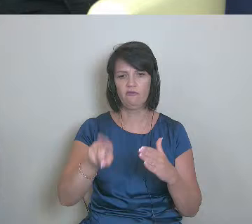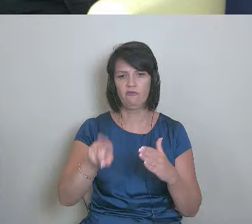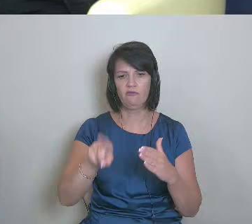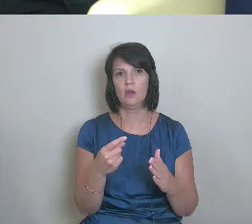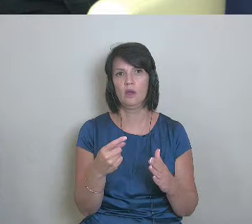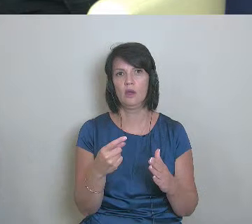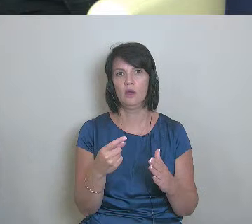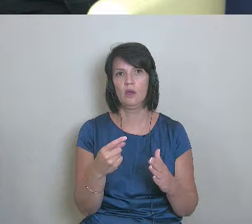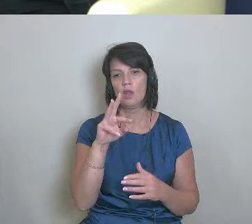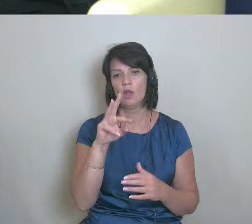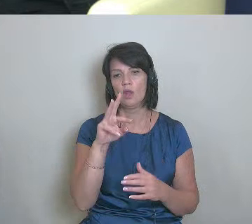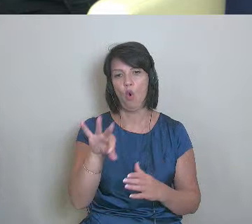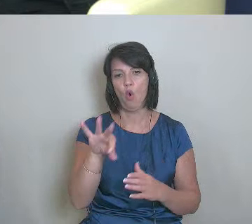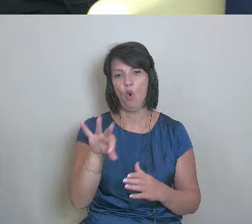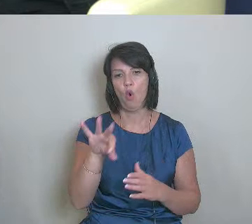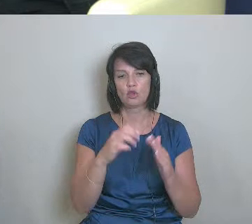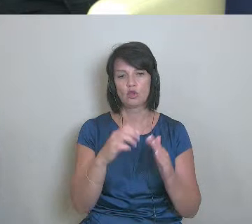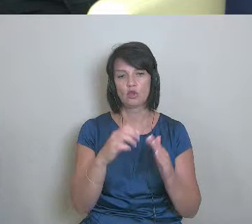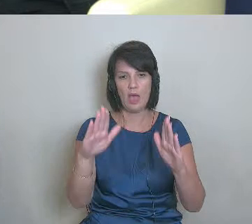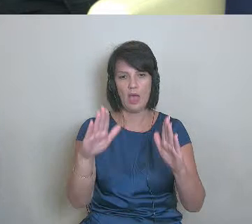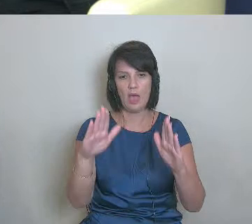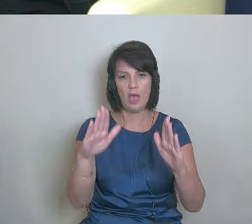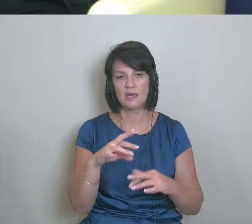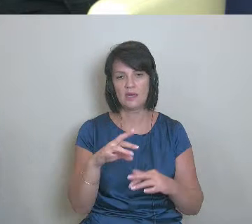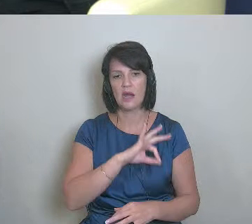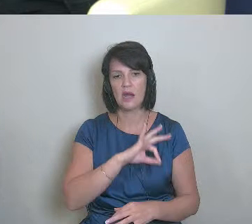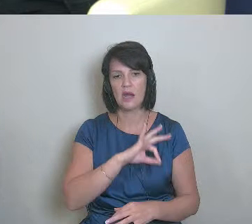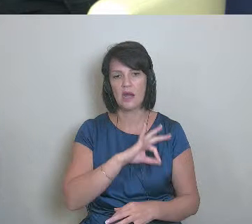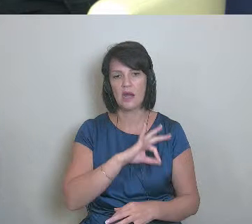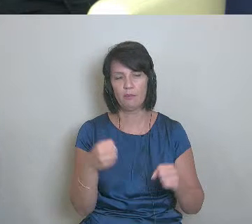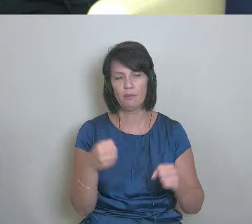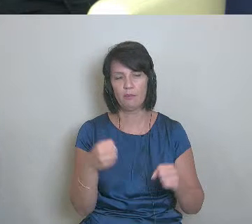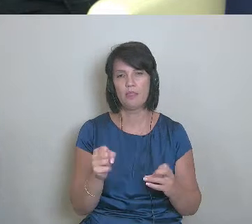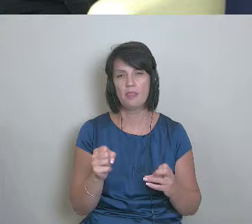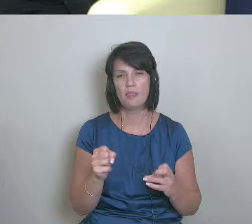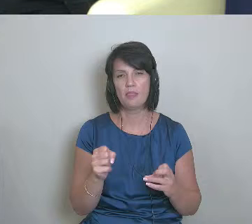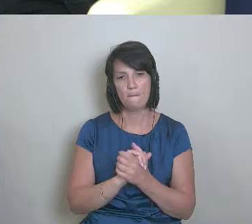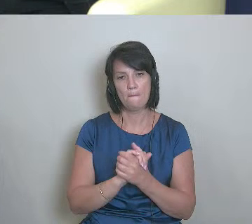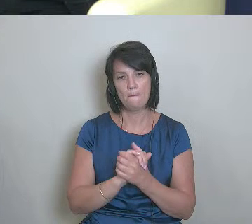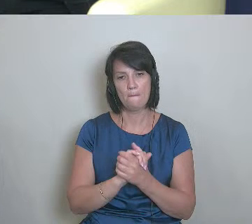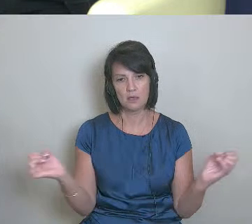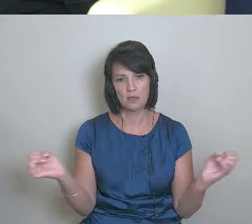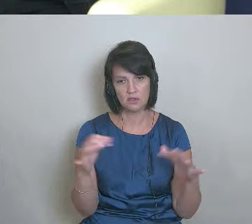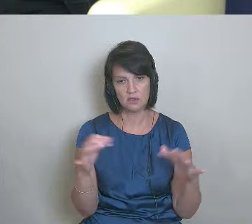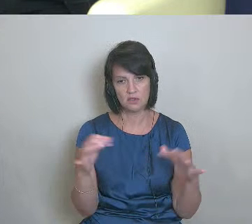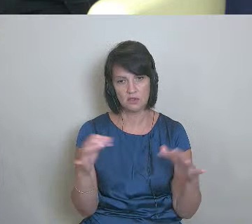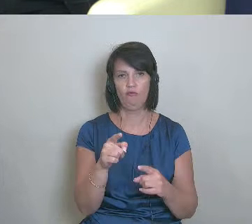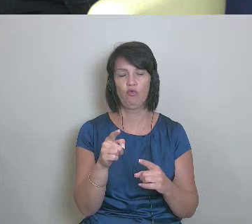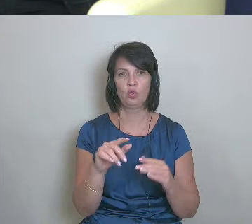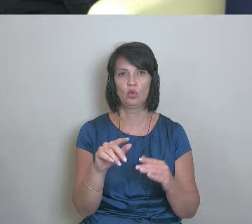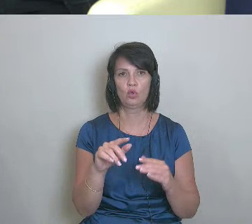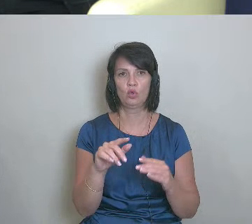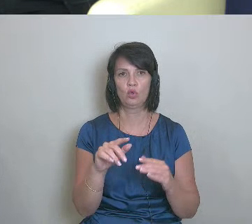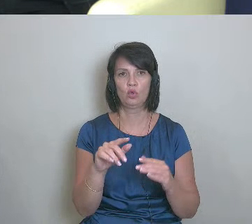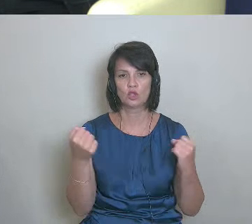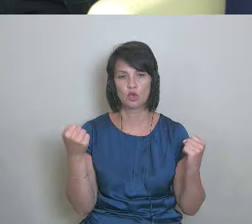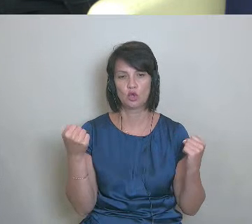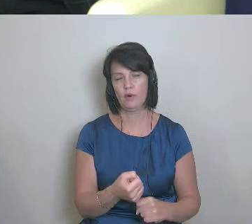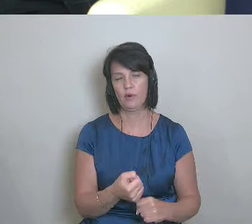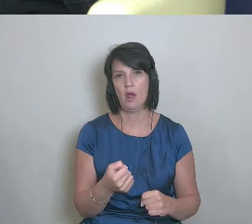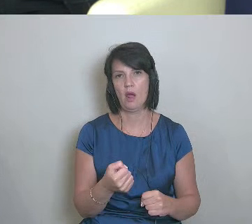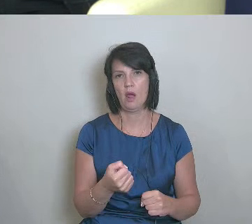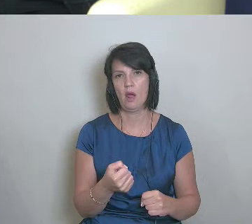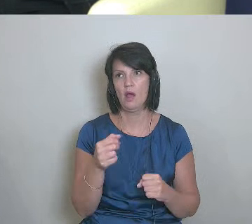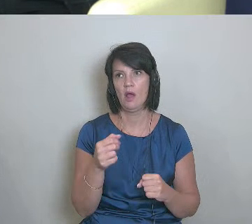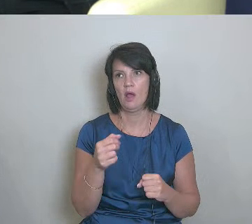they are covered by the requirements of the Article of 153, when, for example, we are establishing